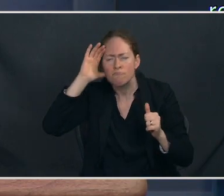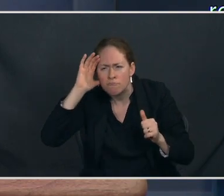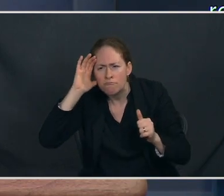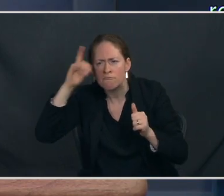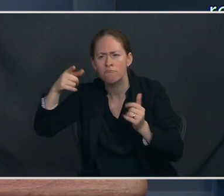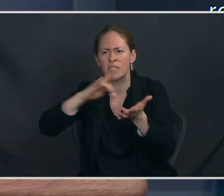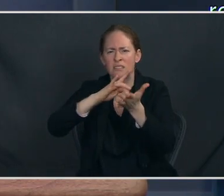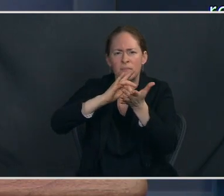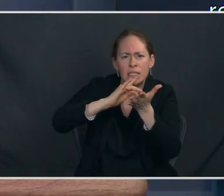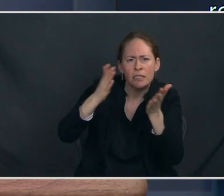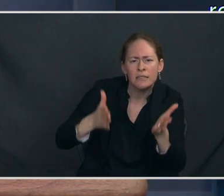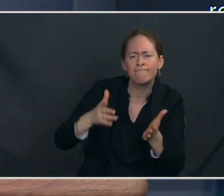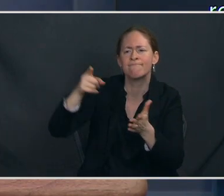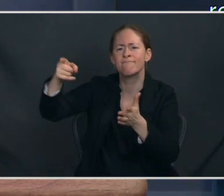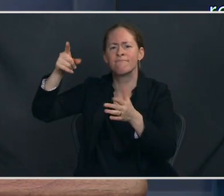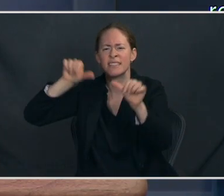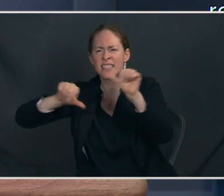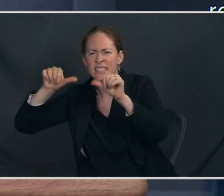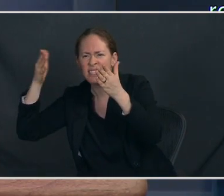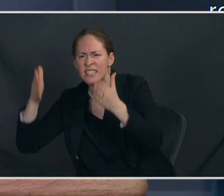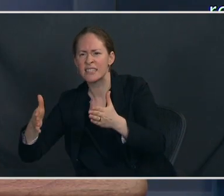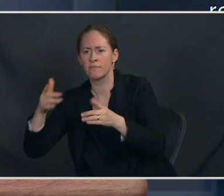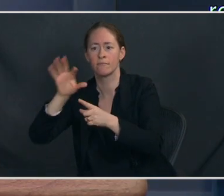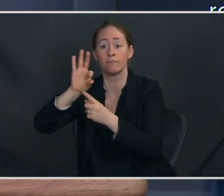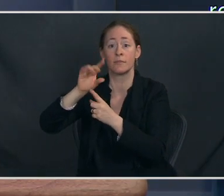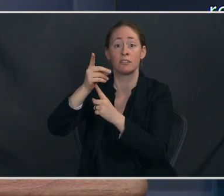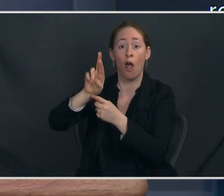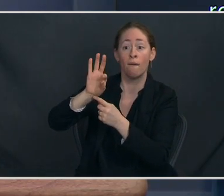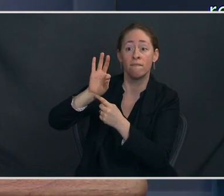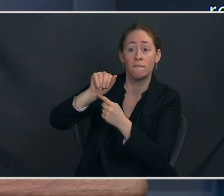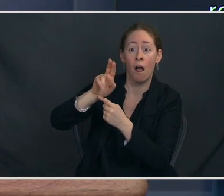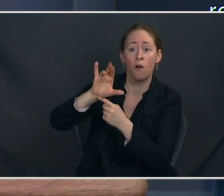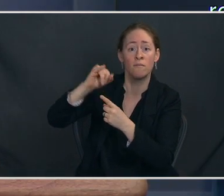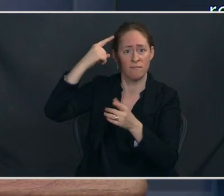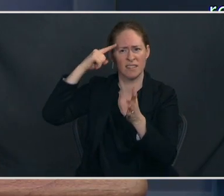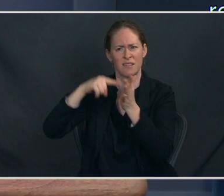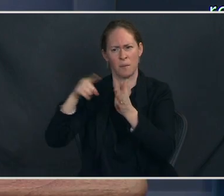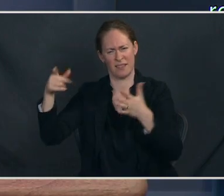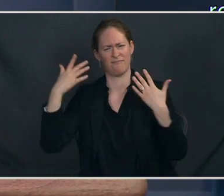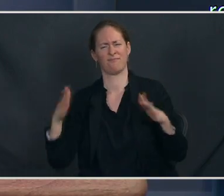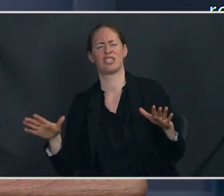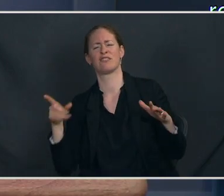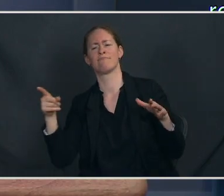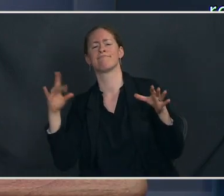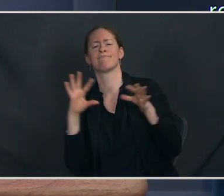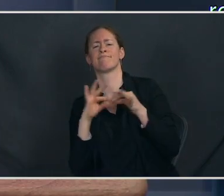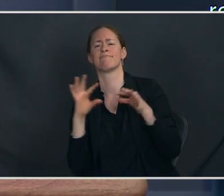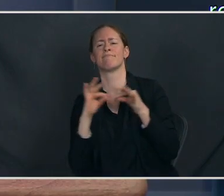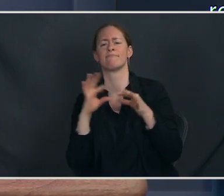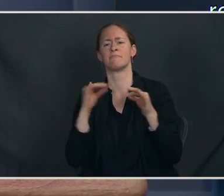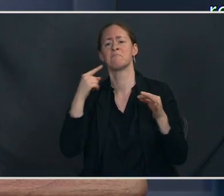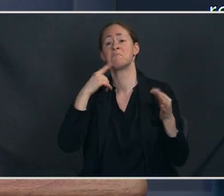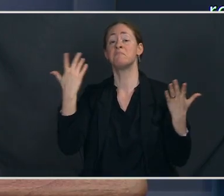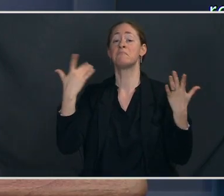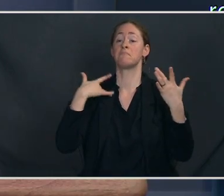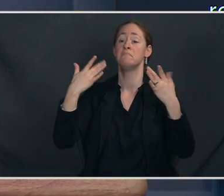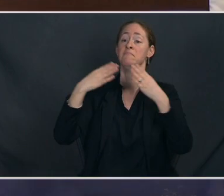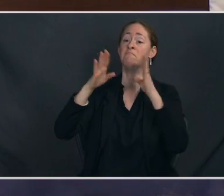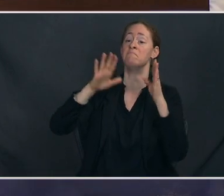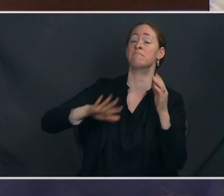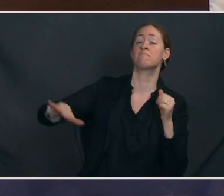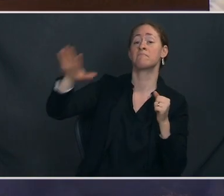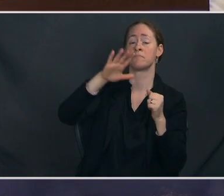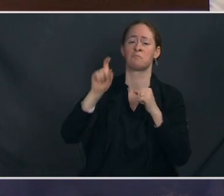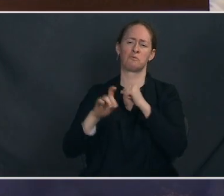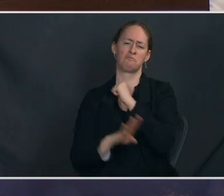certainly Dr. Fauci's guidelines of when we can expect for a broad swath of the population to be vaccinated. And for specificity